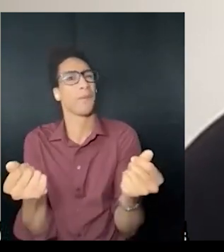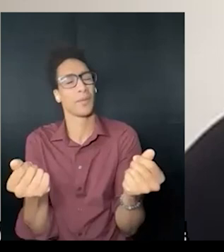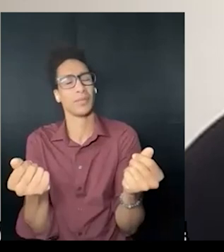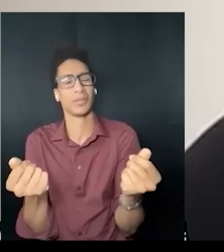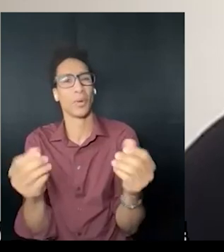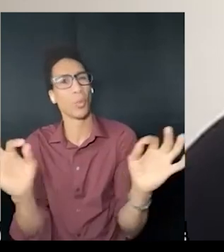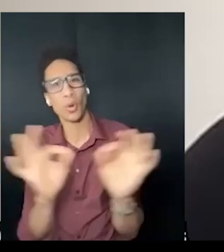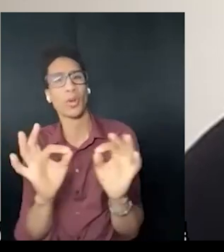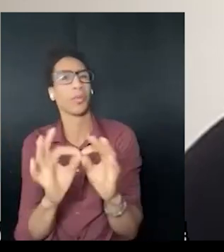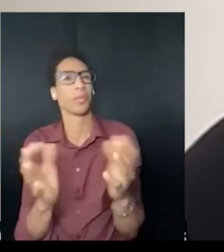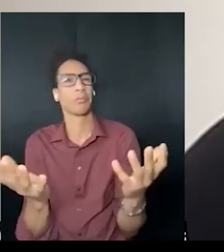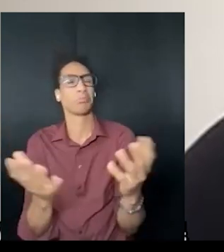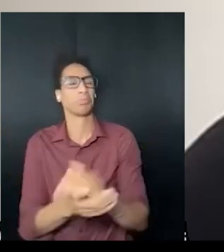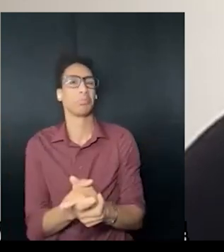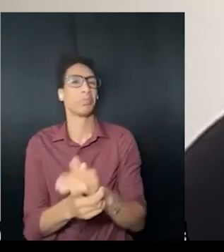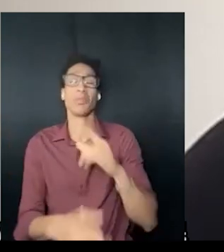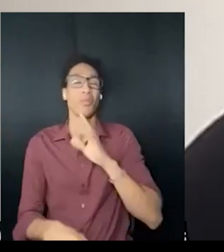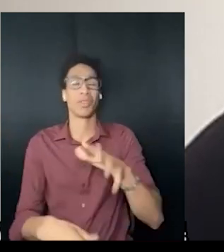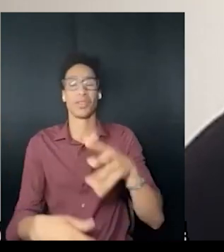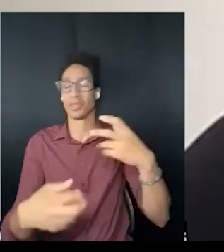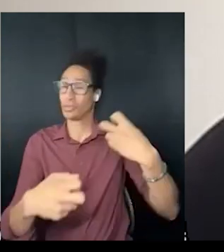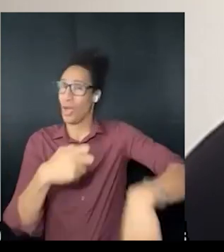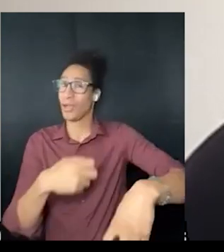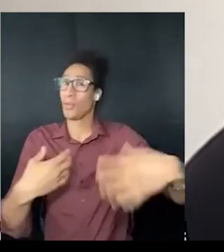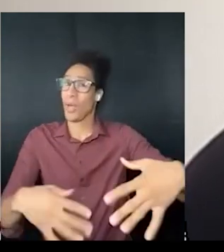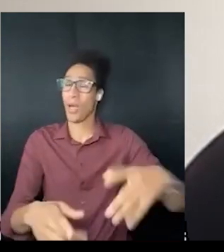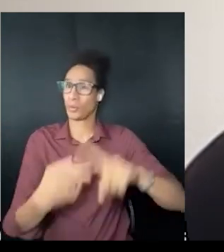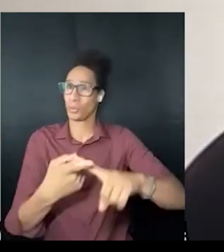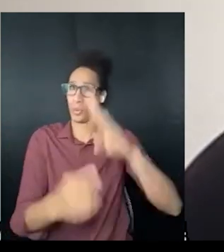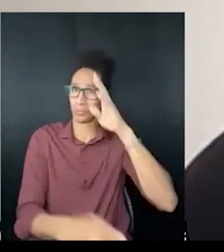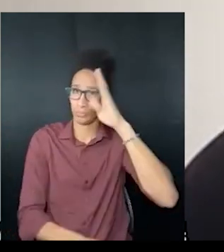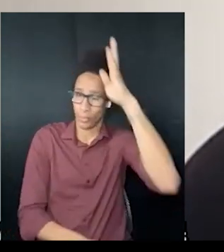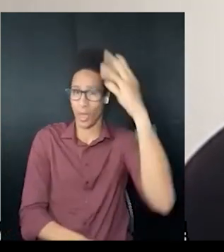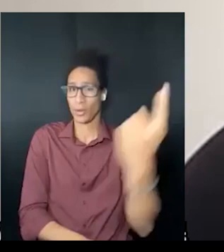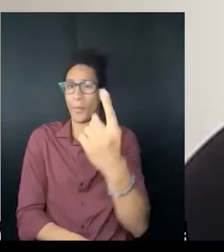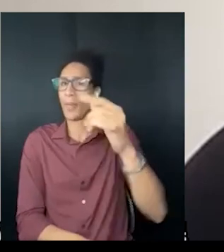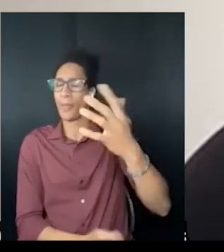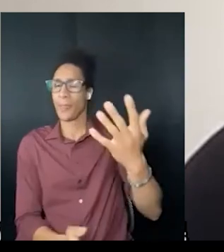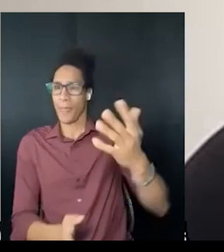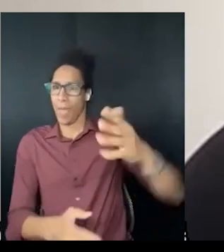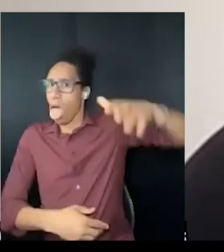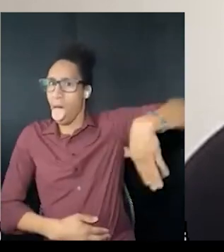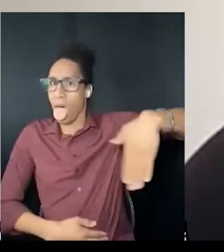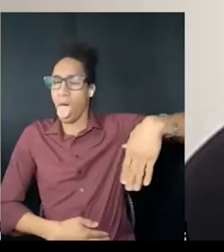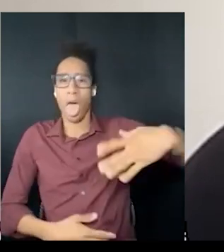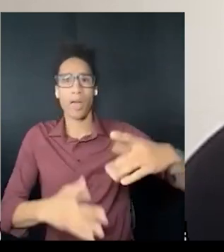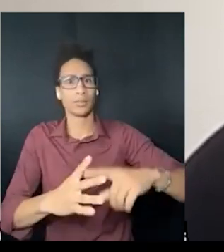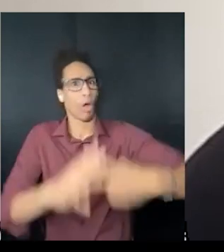it was a challenge to make a film about something that doesn't exist yet in our, as our go-to system for how we reckon